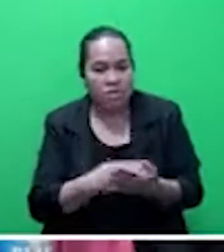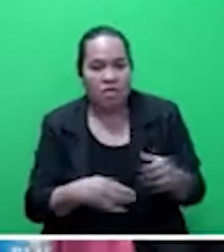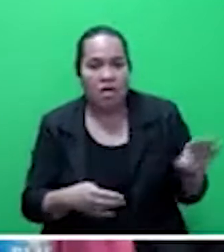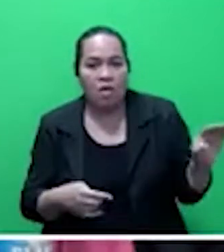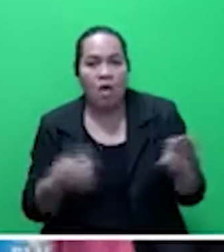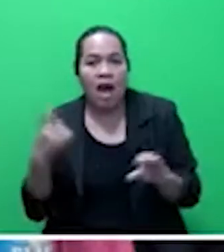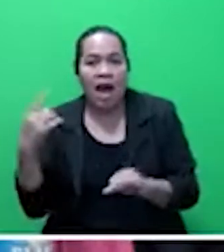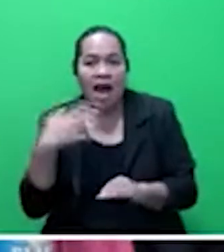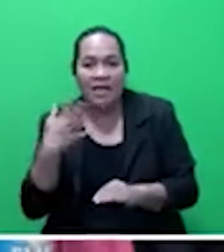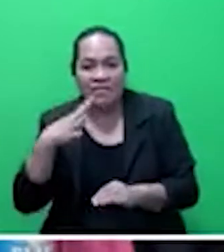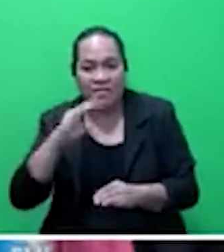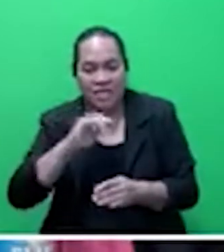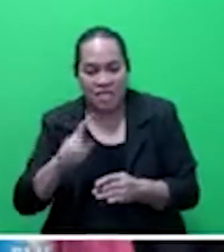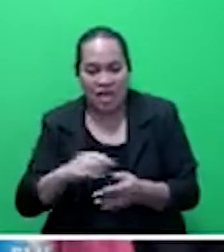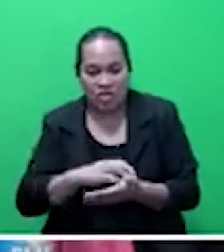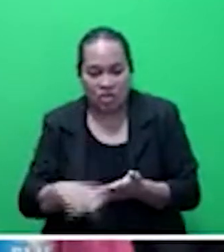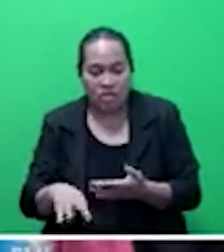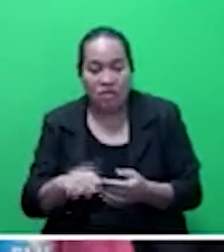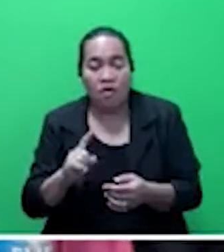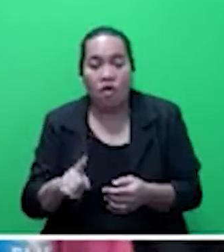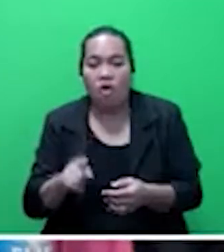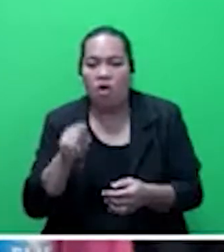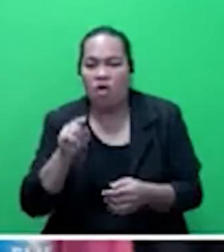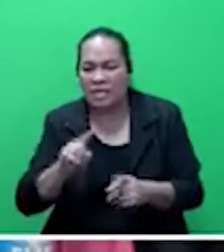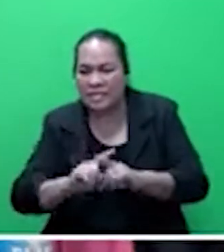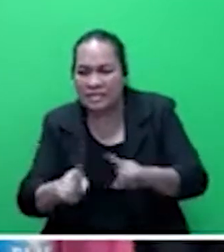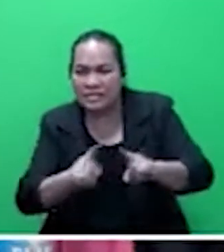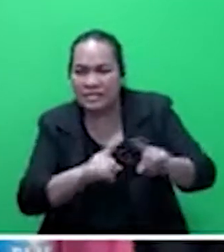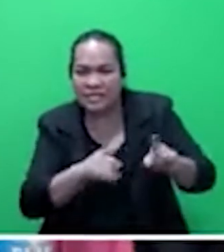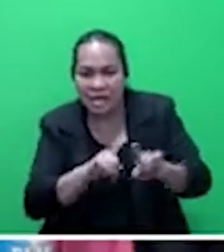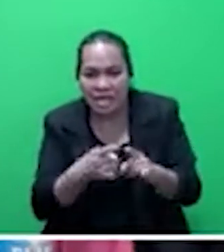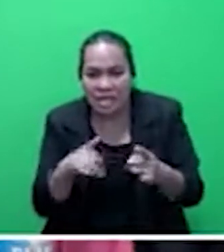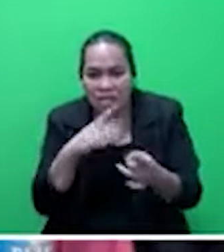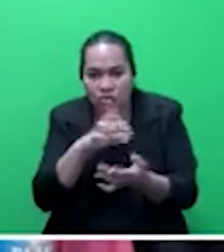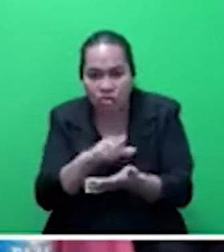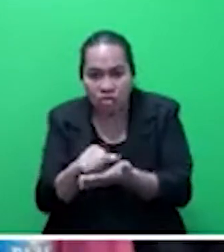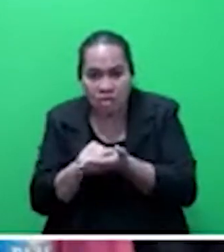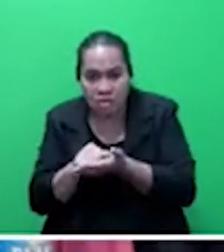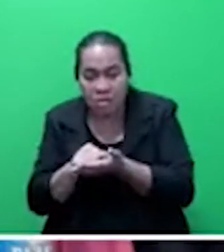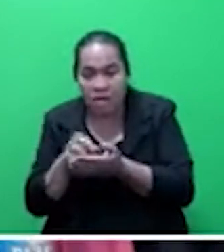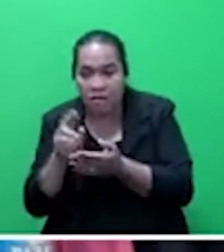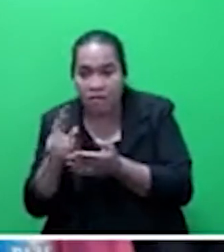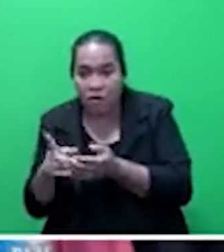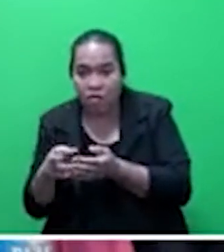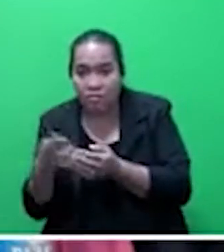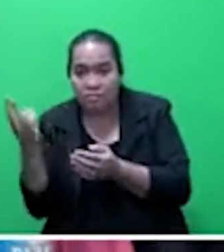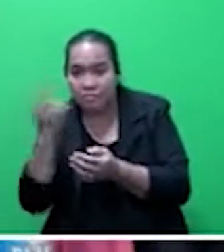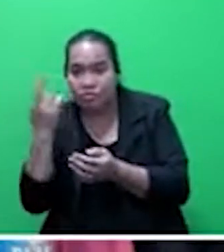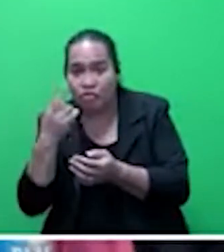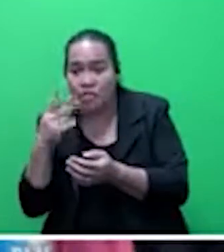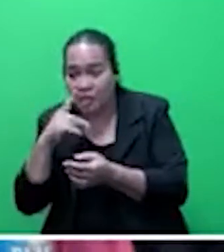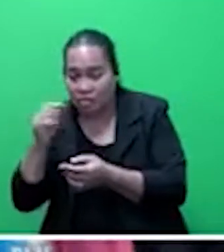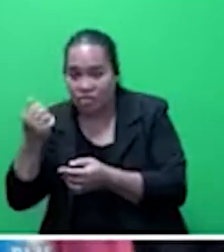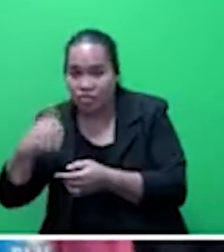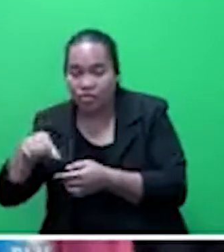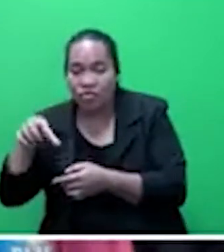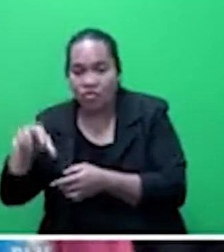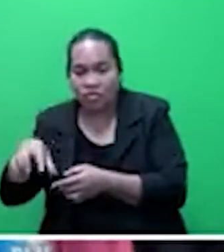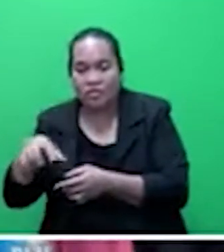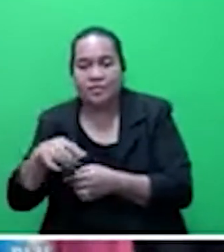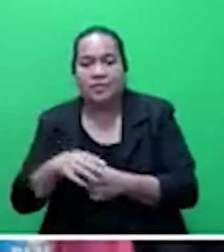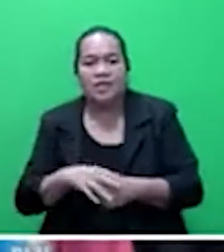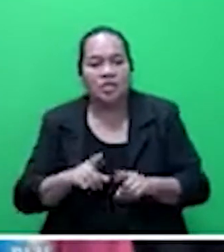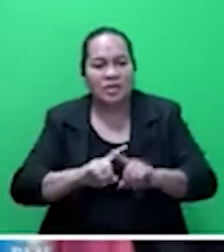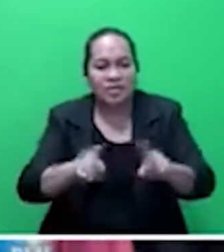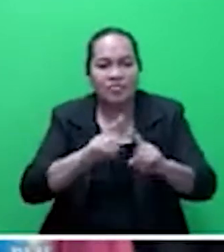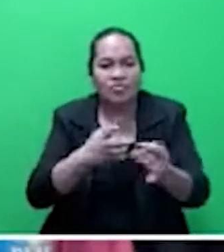the mainstreaming of 122 action items under the National Disaster Risk Reduction Policy across government agencies and civil society